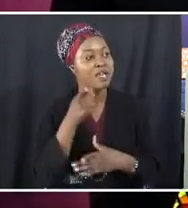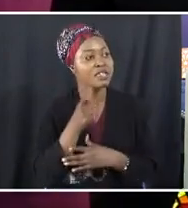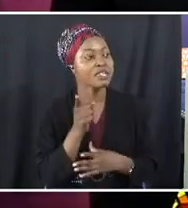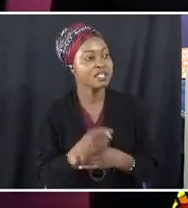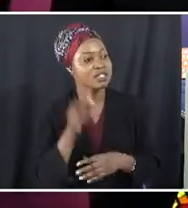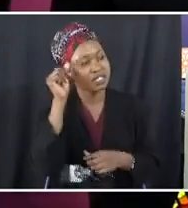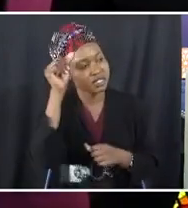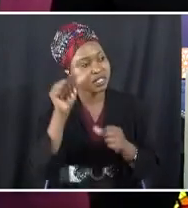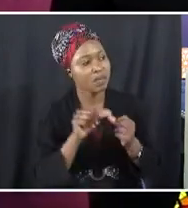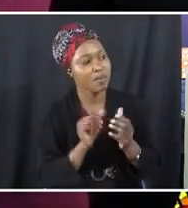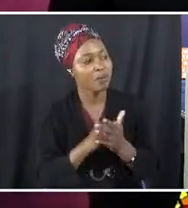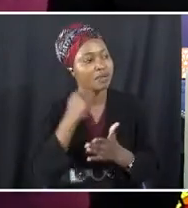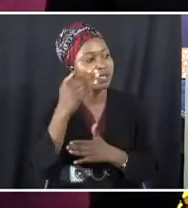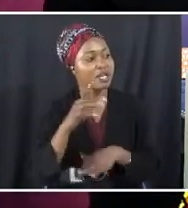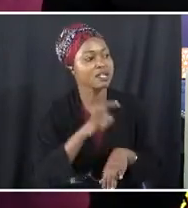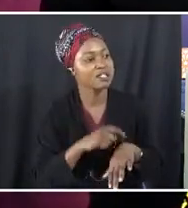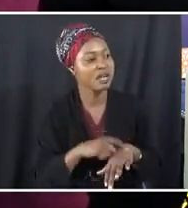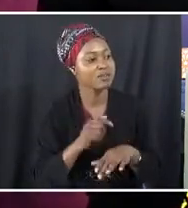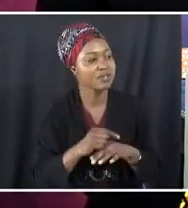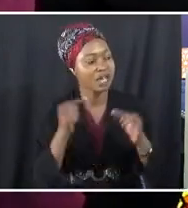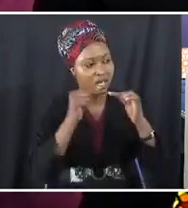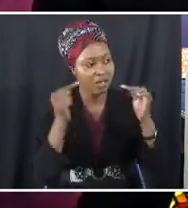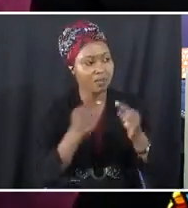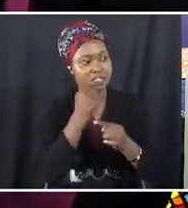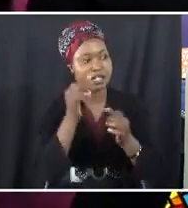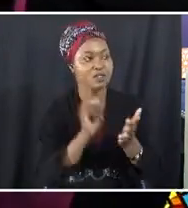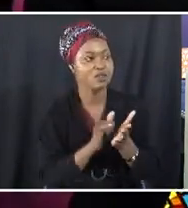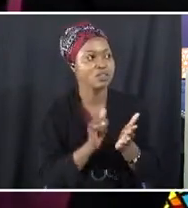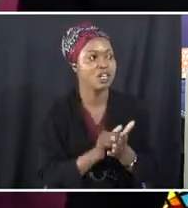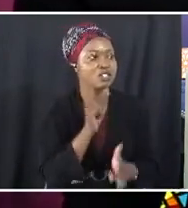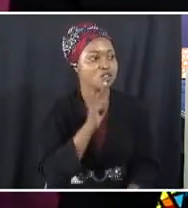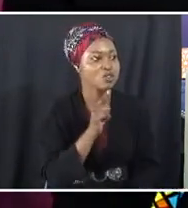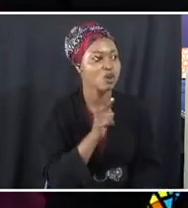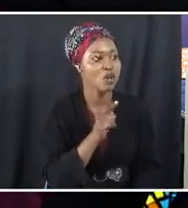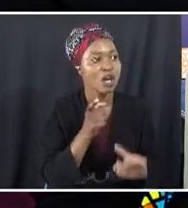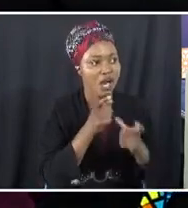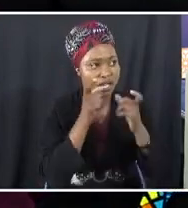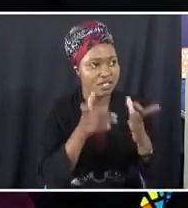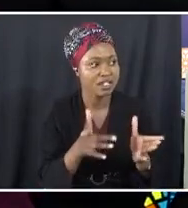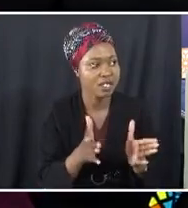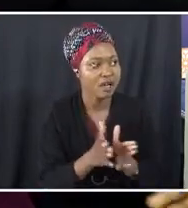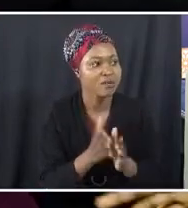This, remember the next time the enemy tells you otherwise.